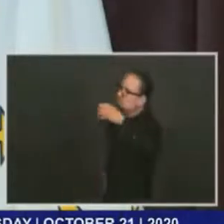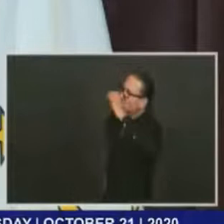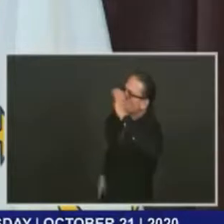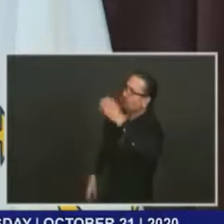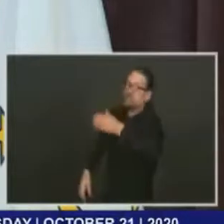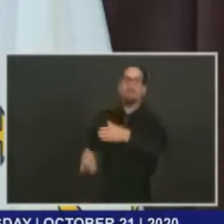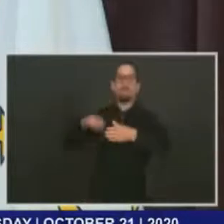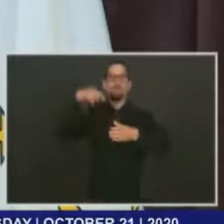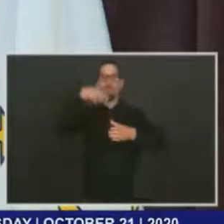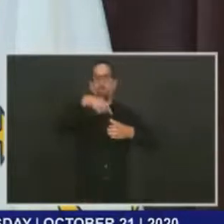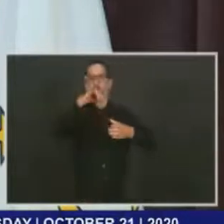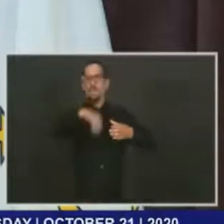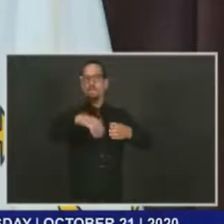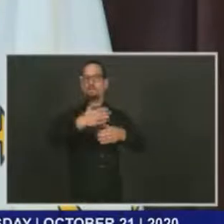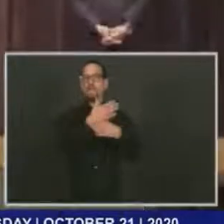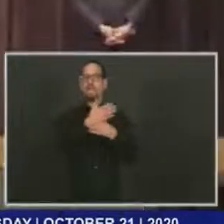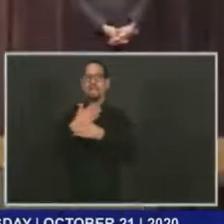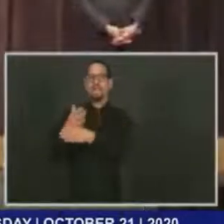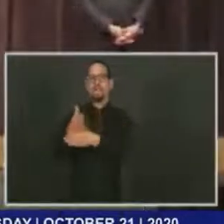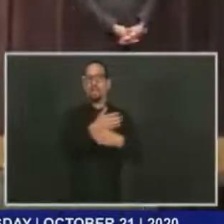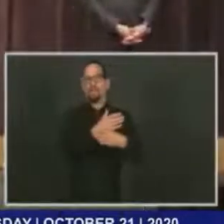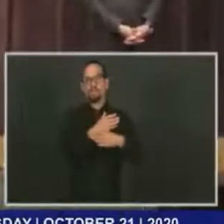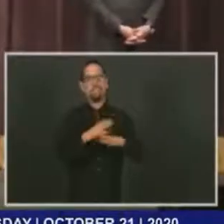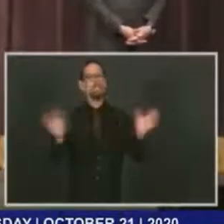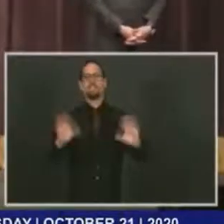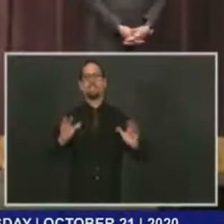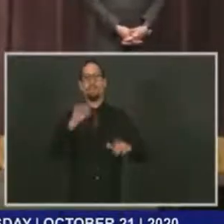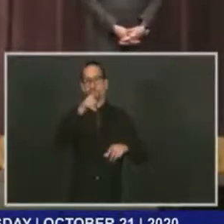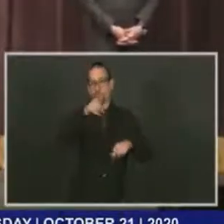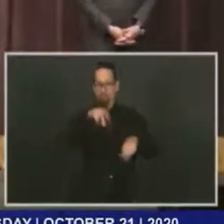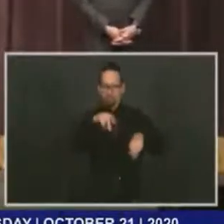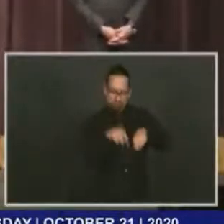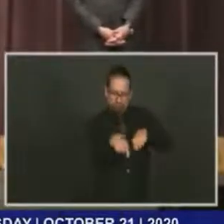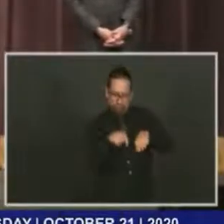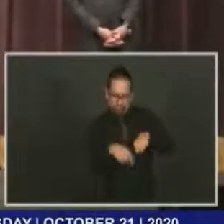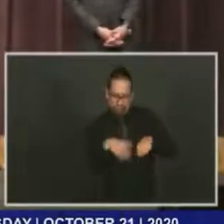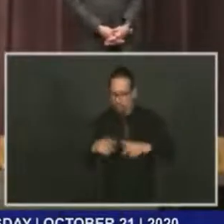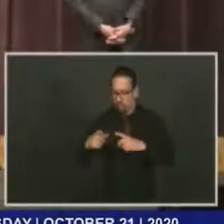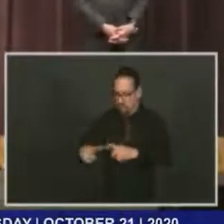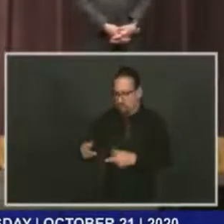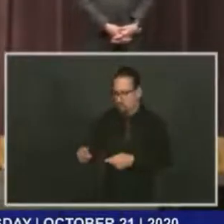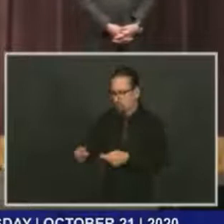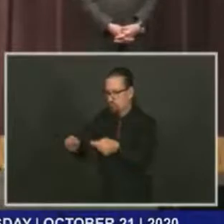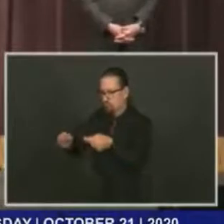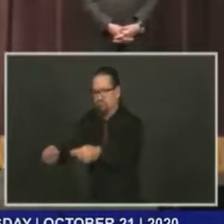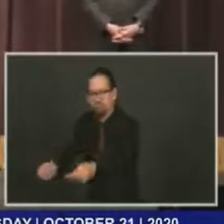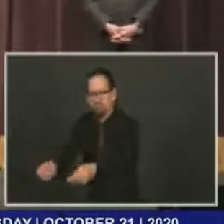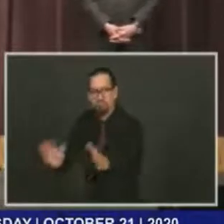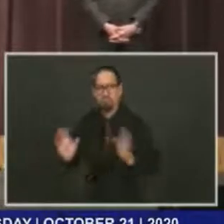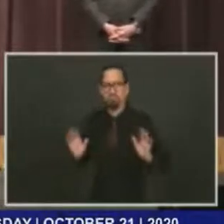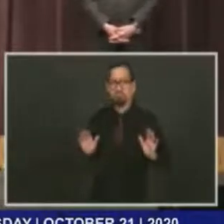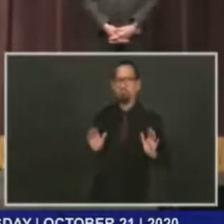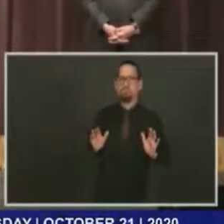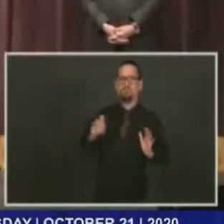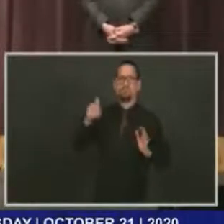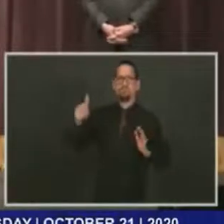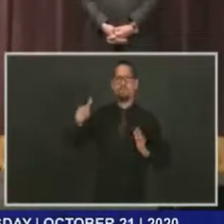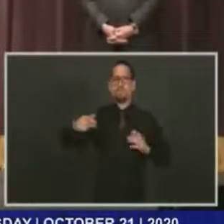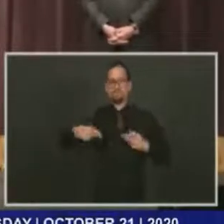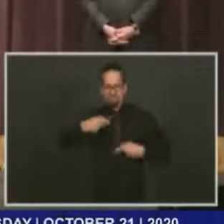at risk. Governor, I'd be remiss if I didn't ask, as we've looked at the moped Providence police